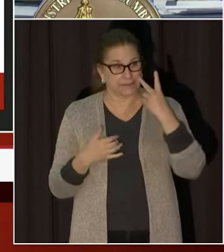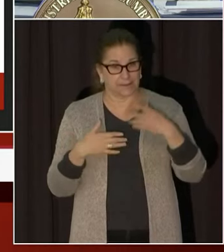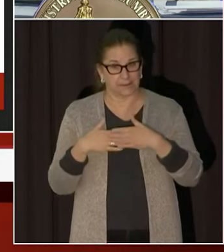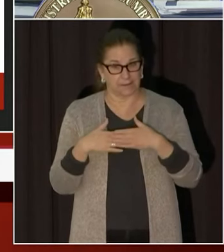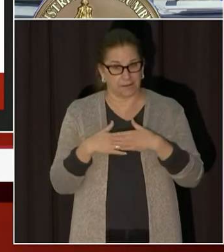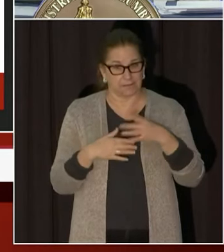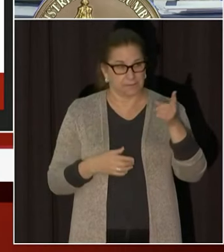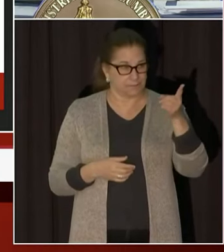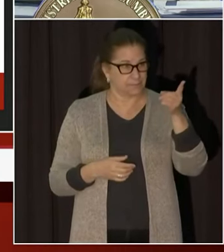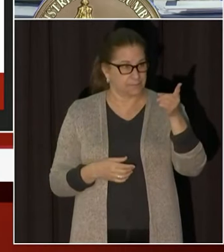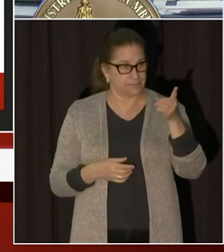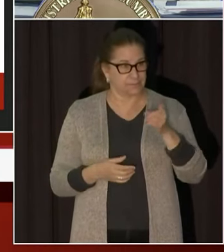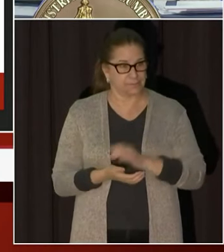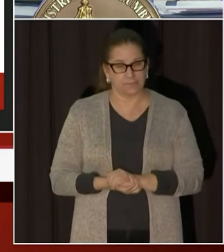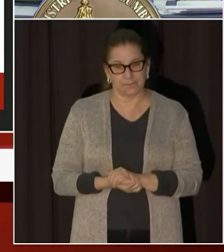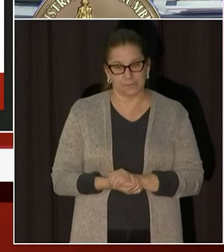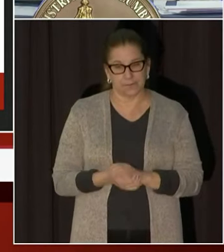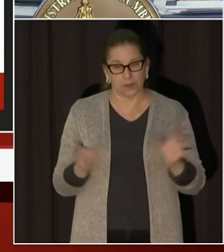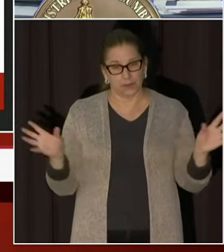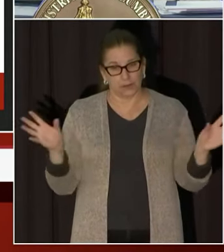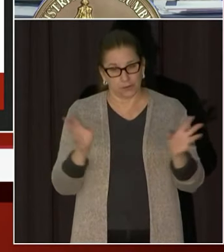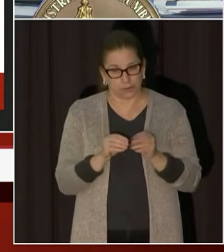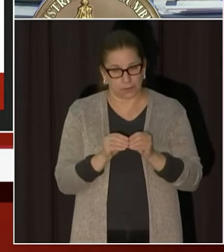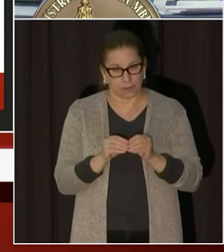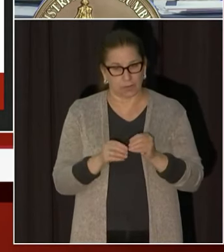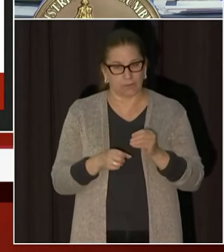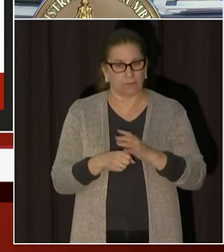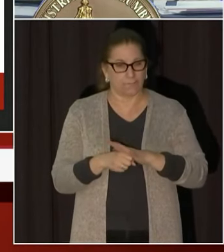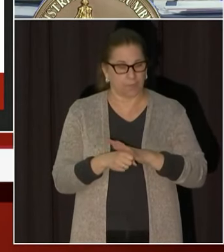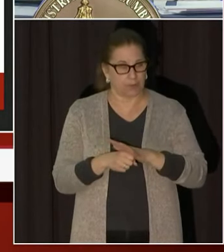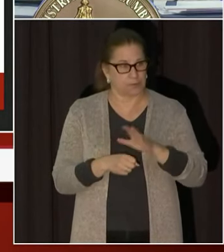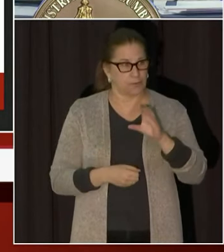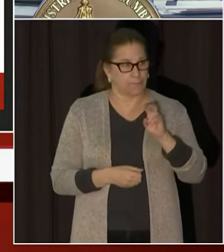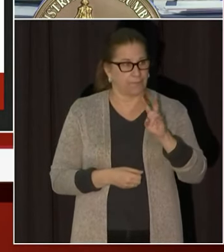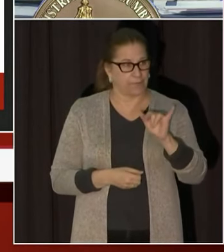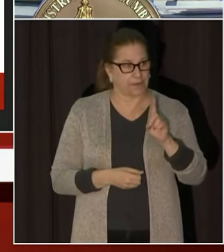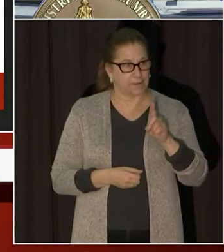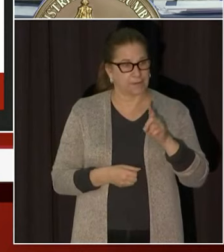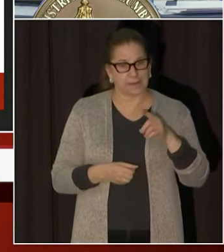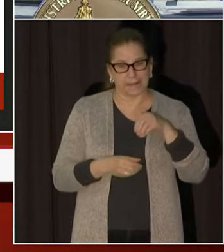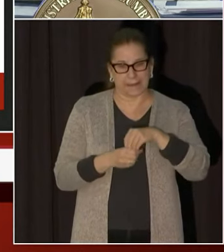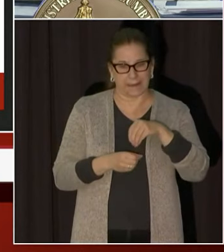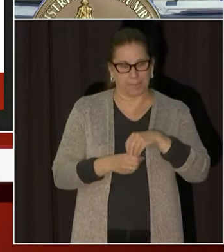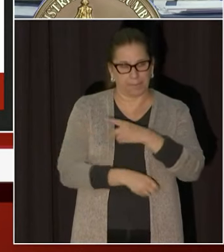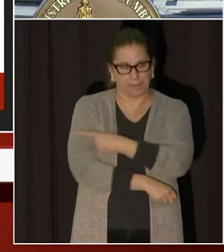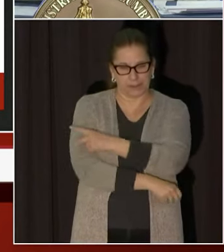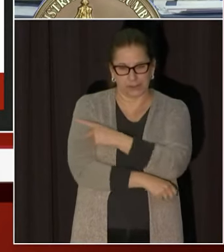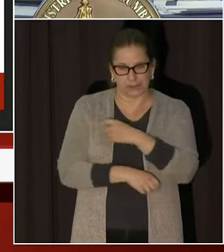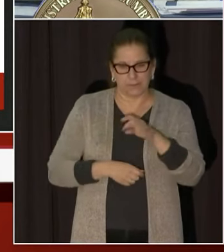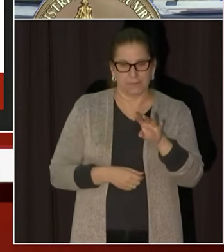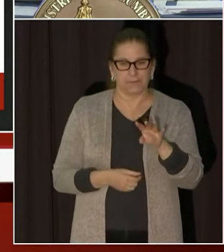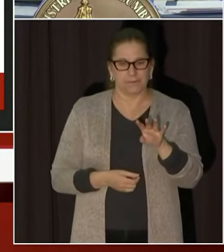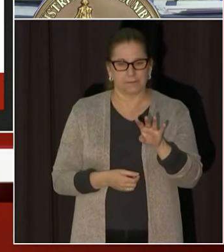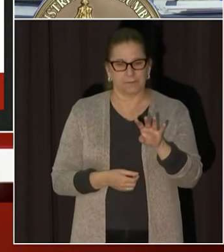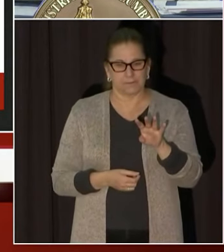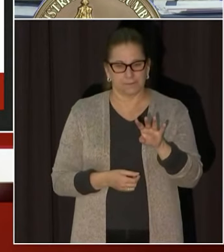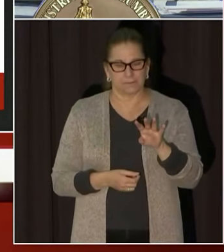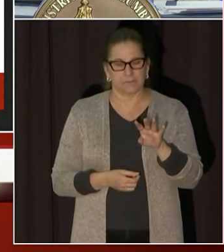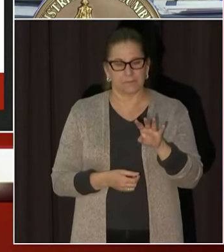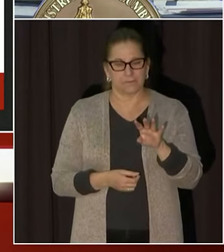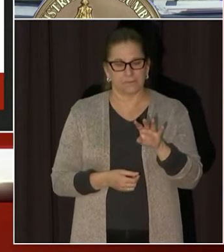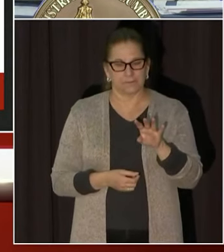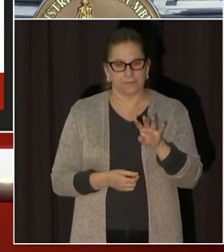that there are a total of 447 people in the hospital related to COVID.